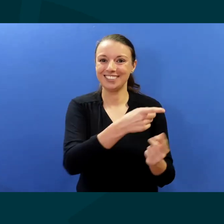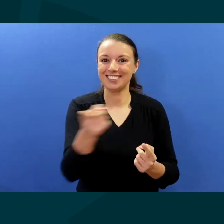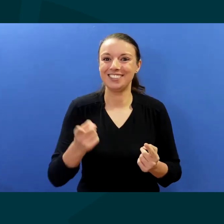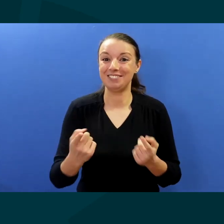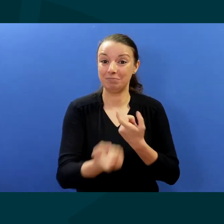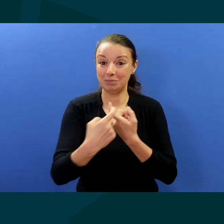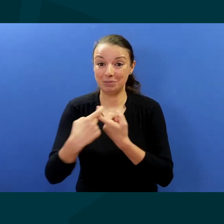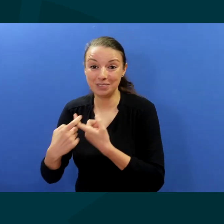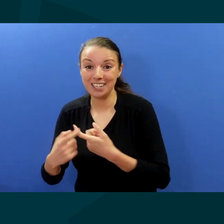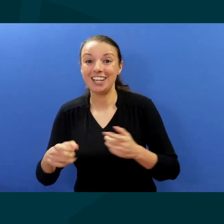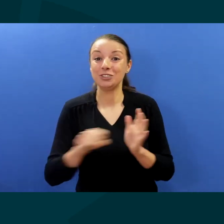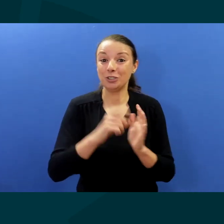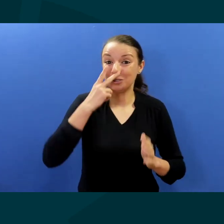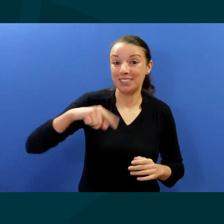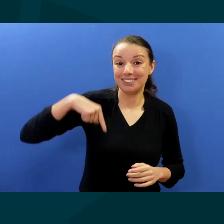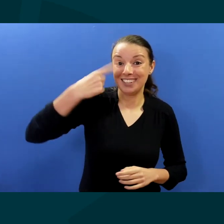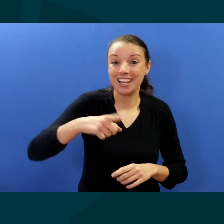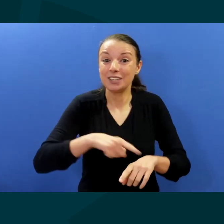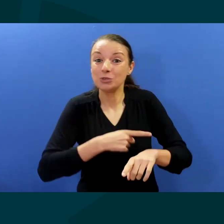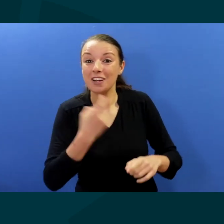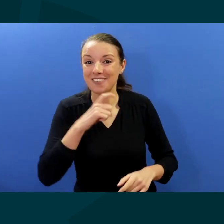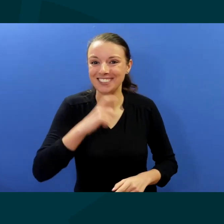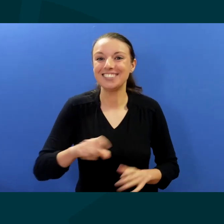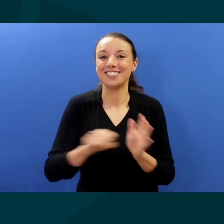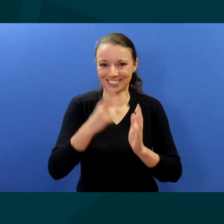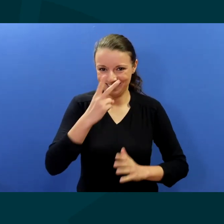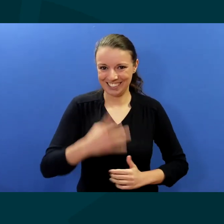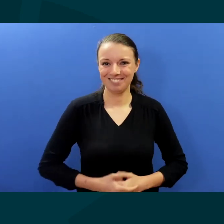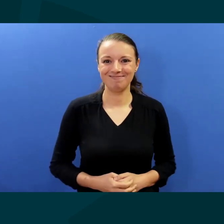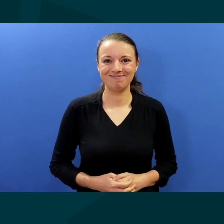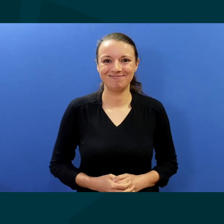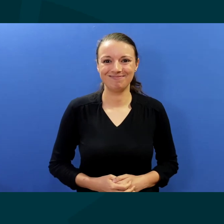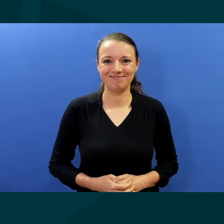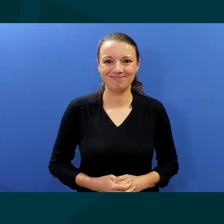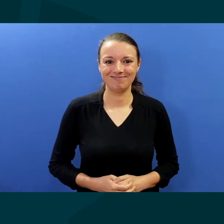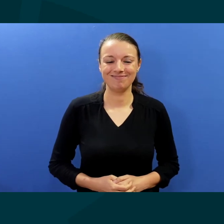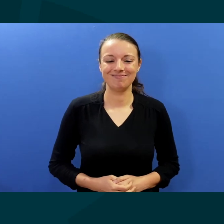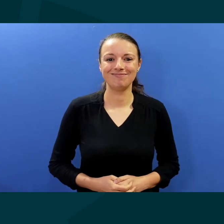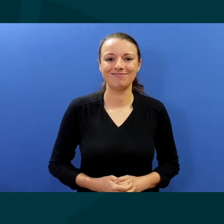your attention, for your presence, and let's meet again very soon. Thank you so much.